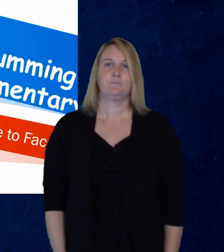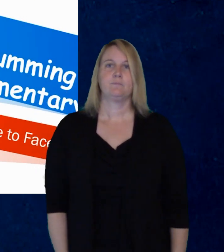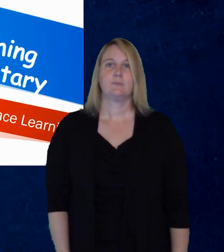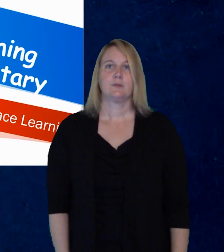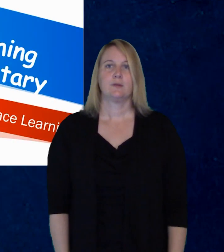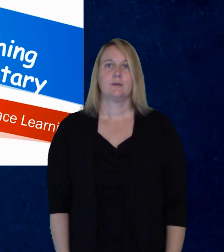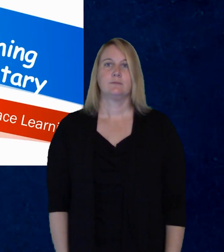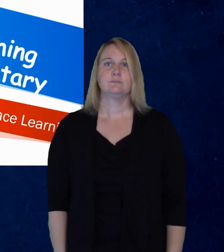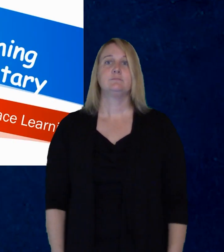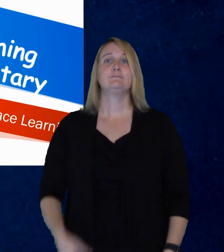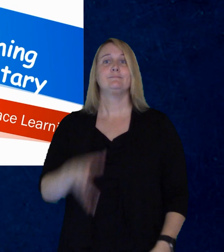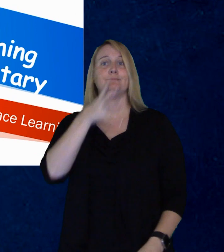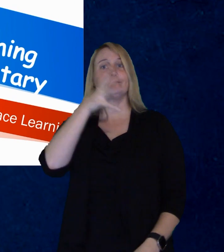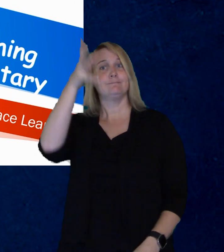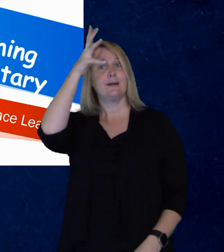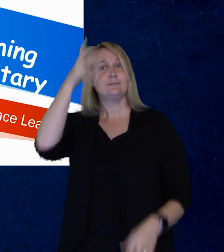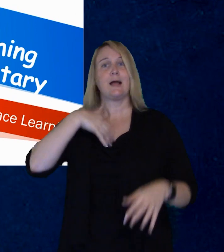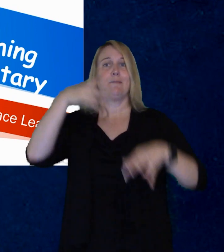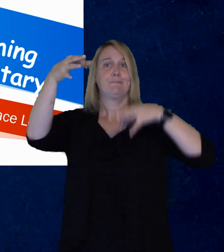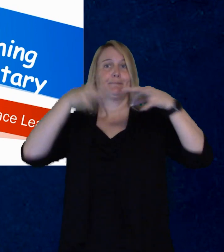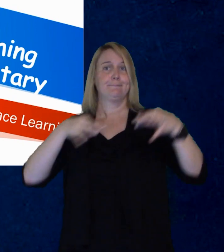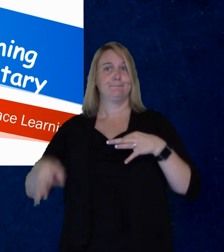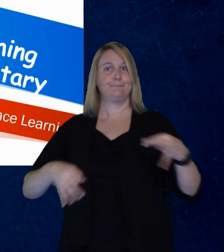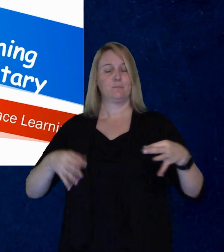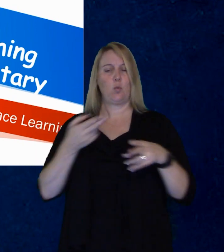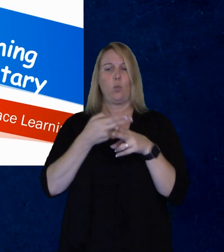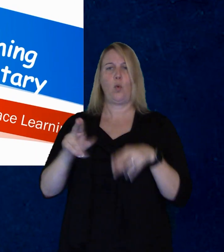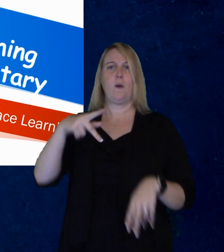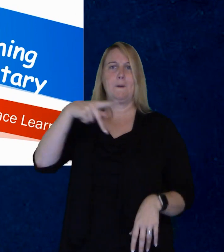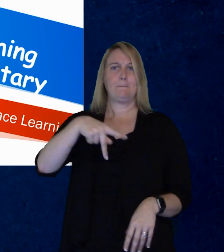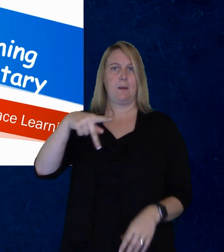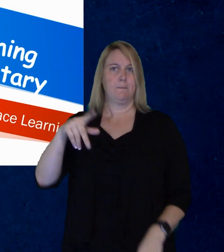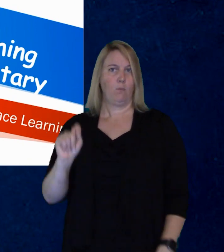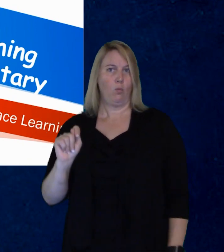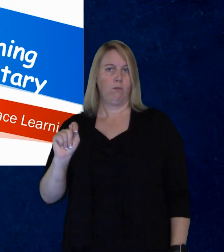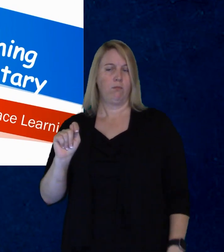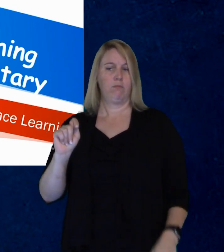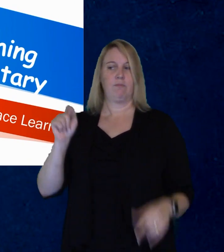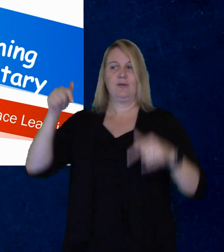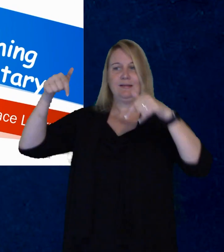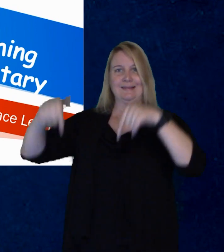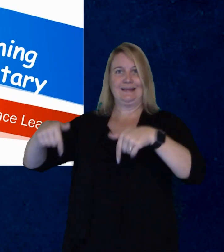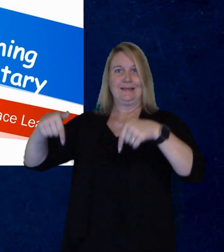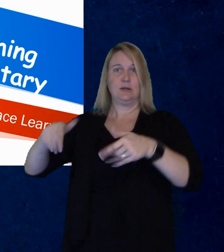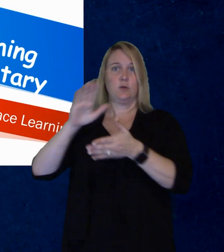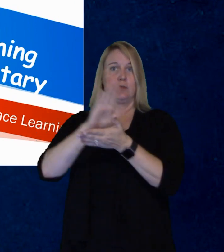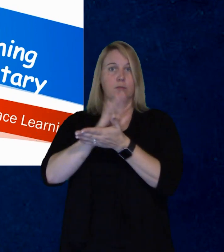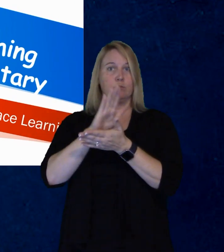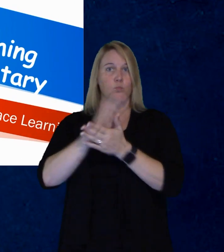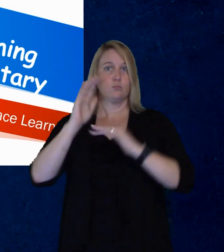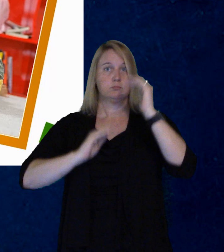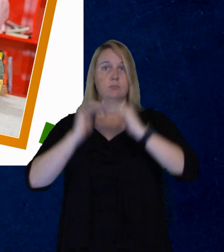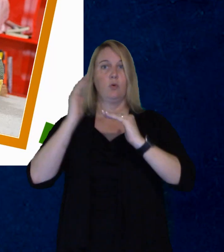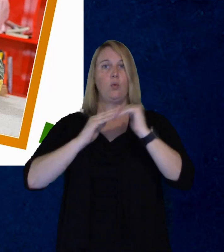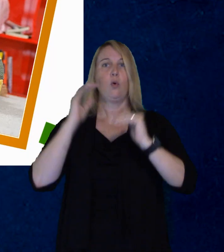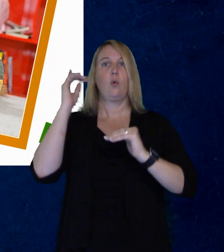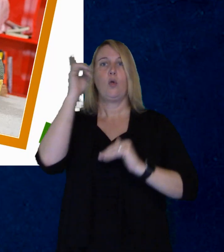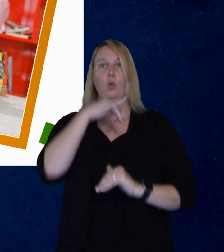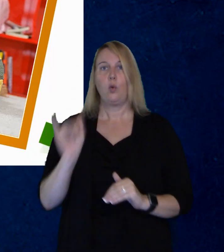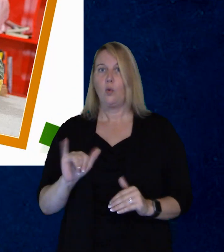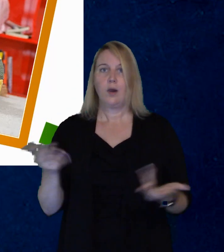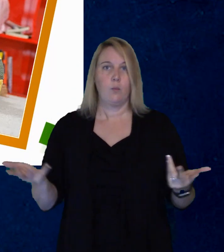Parents, I'm now going to walk you through this short PowerPoint to help you better understand what face-to-face learning will look like at Cumming